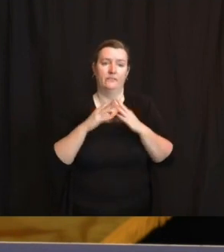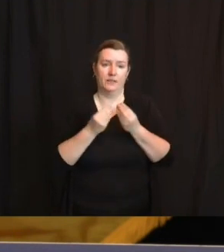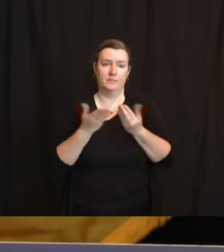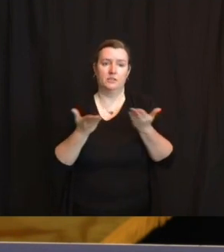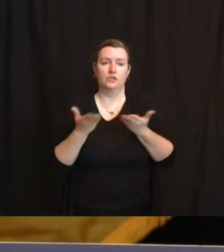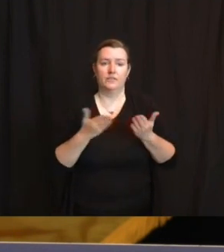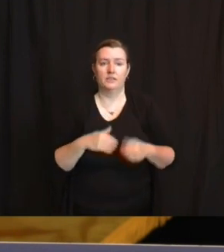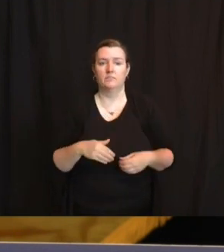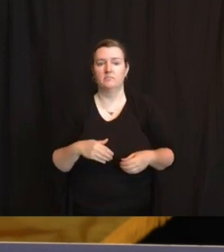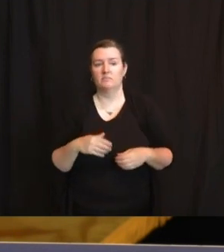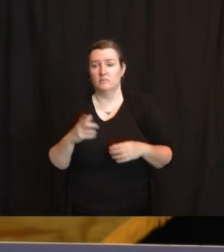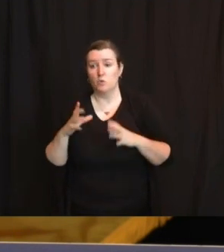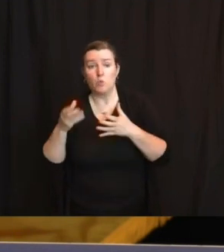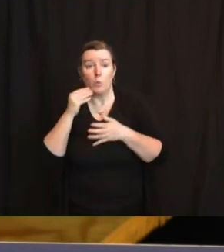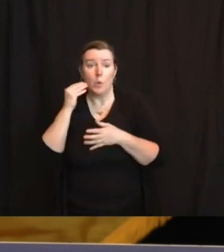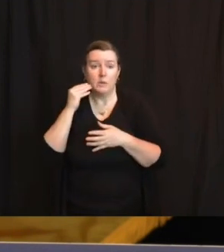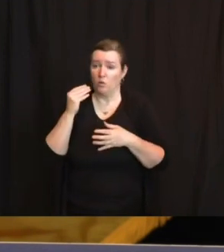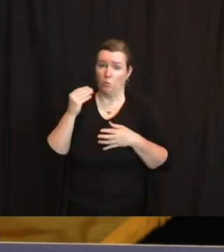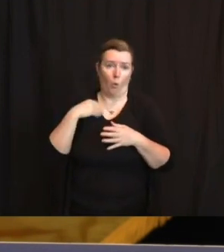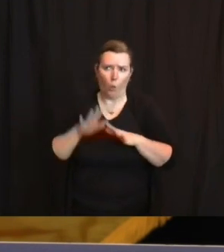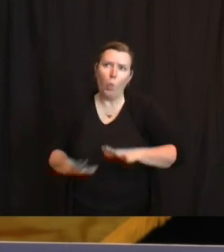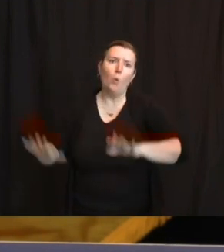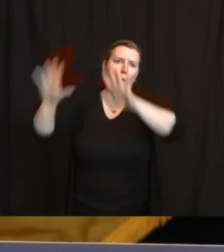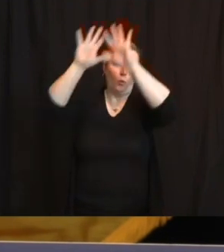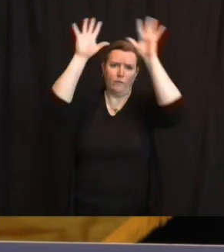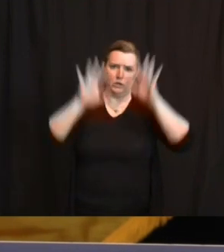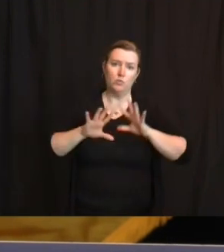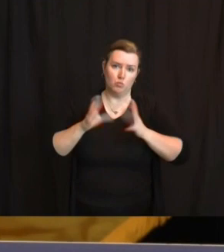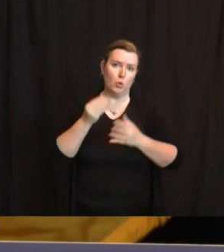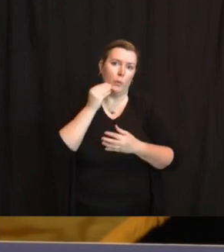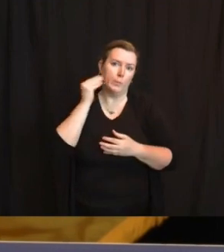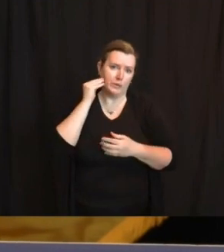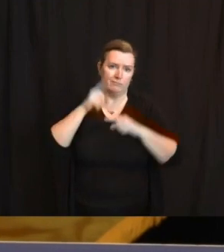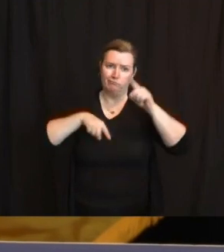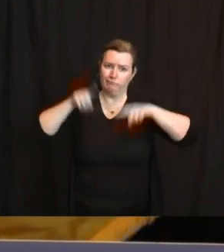but we will have a plan for them.